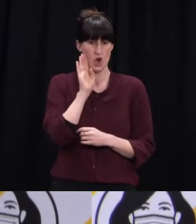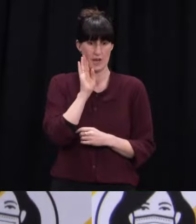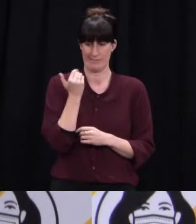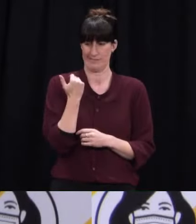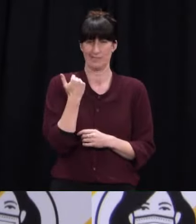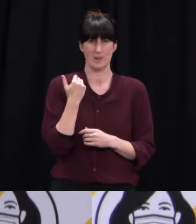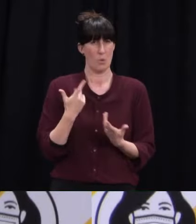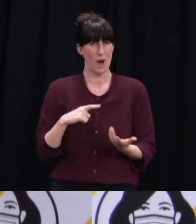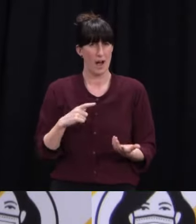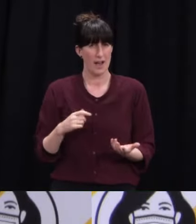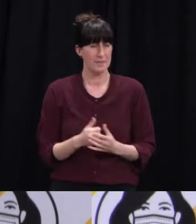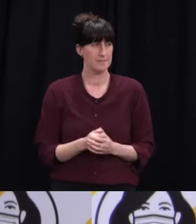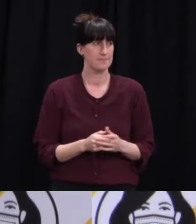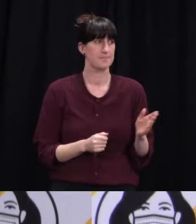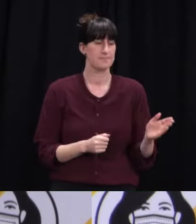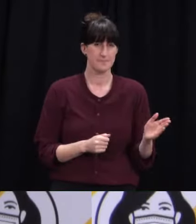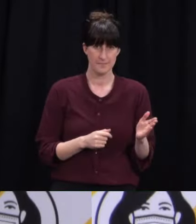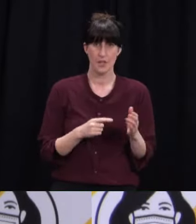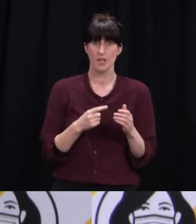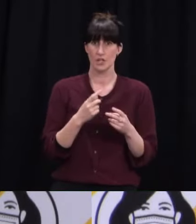to reiterate. The first is that